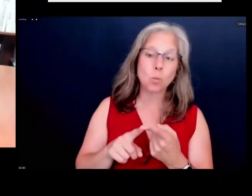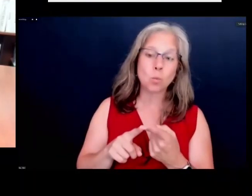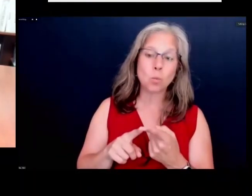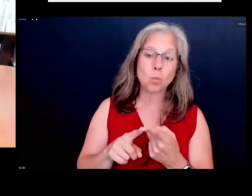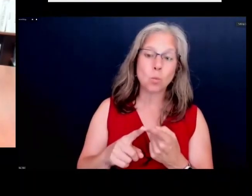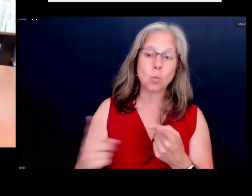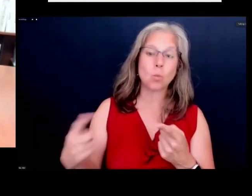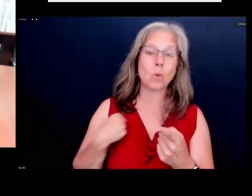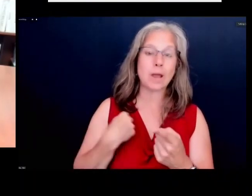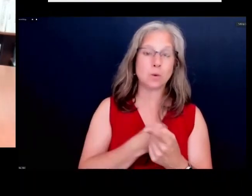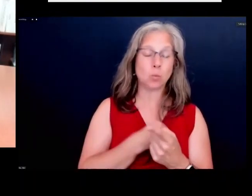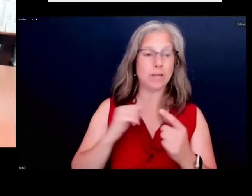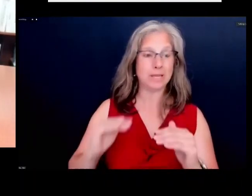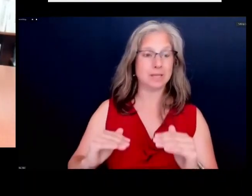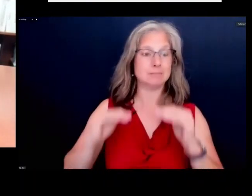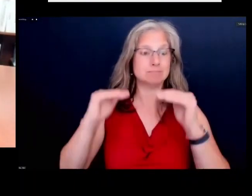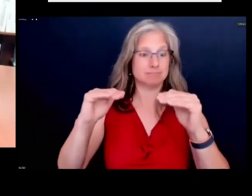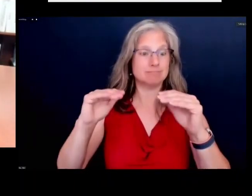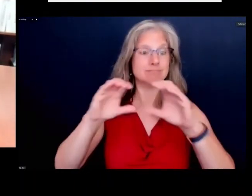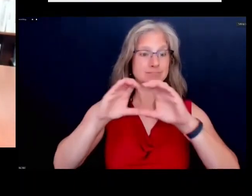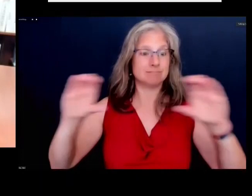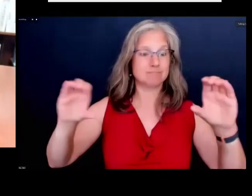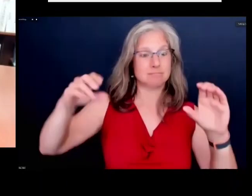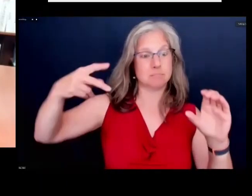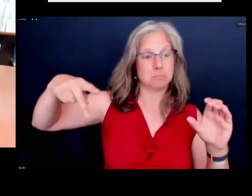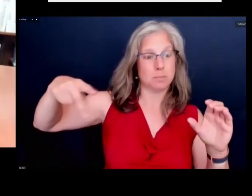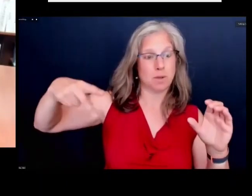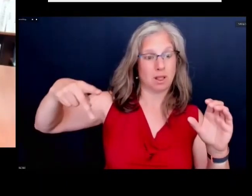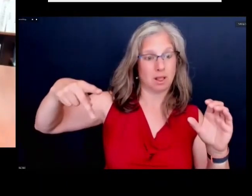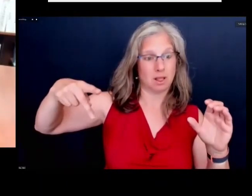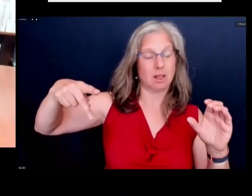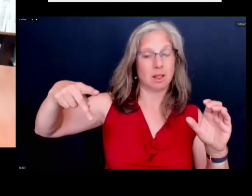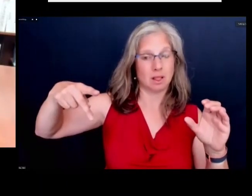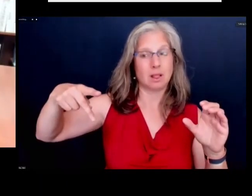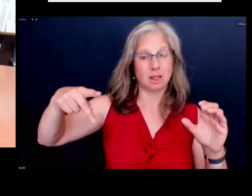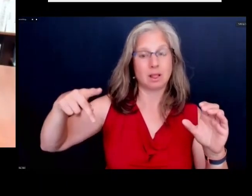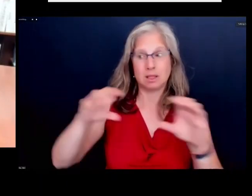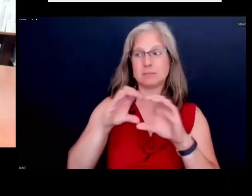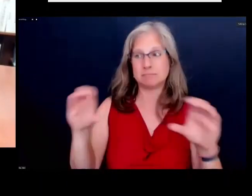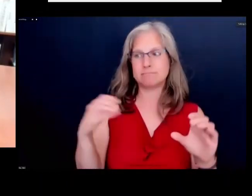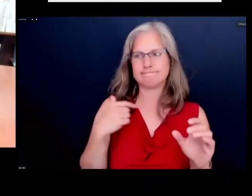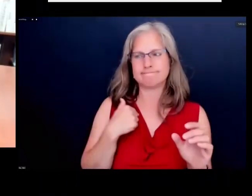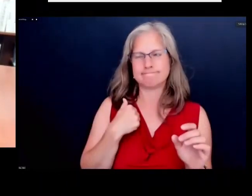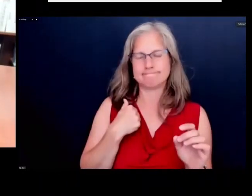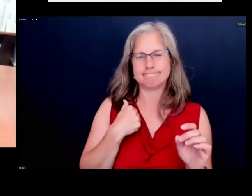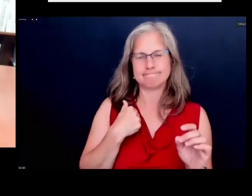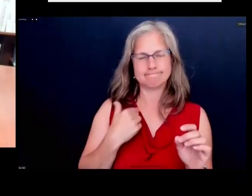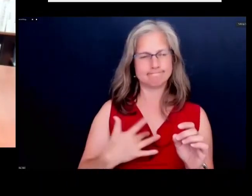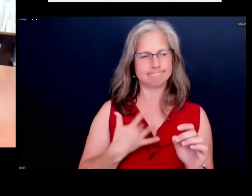get into the purple tier, I think that we would consider